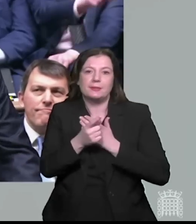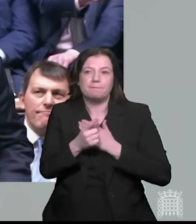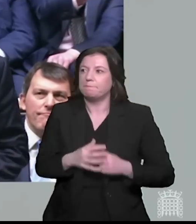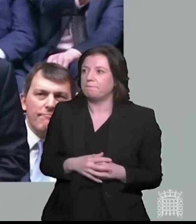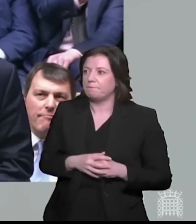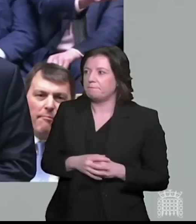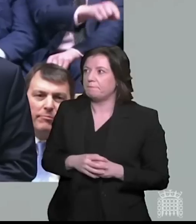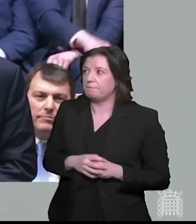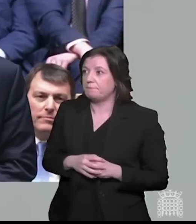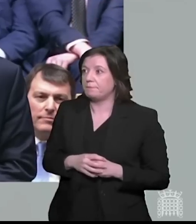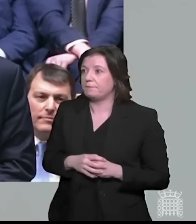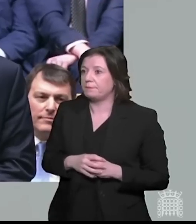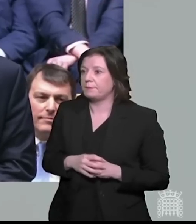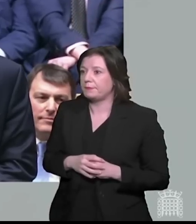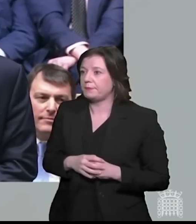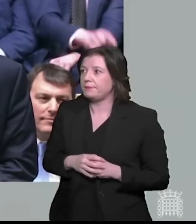They